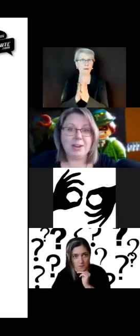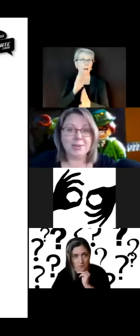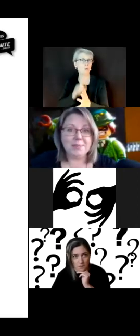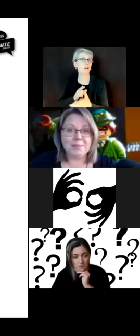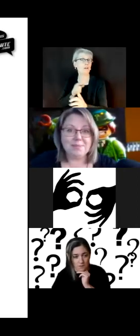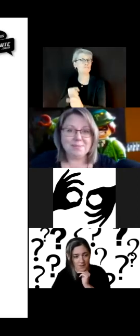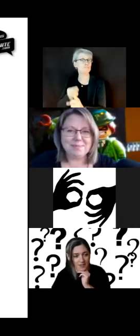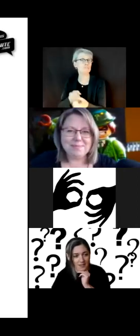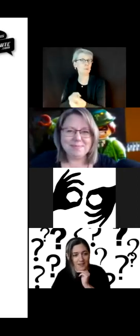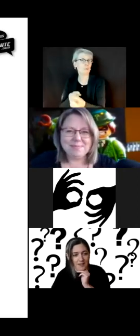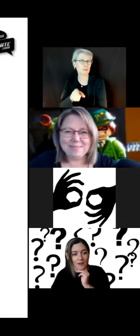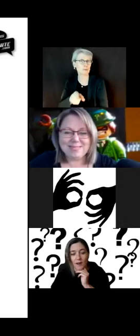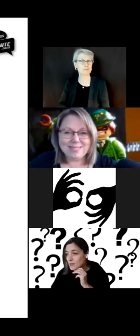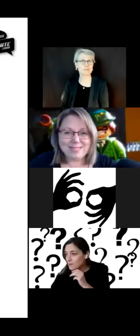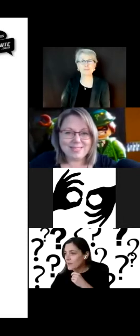the better.